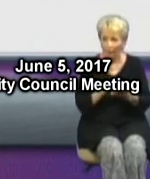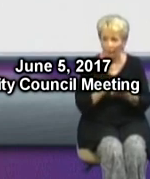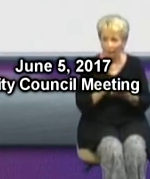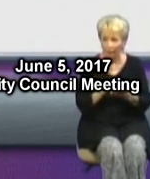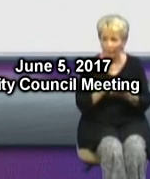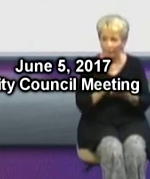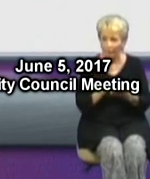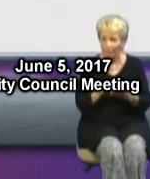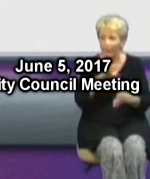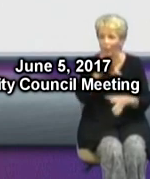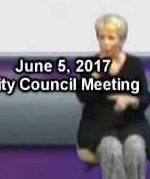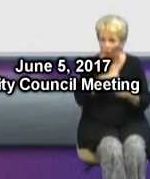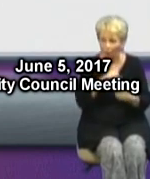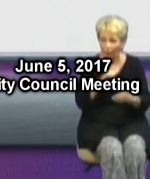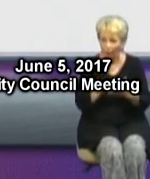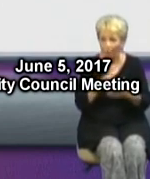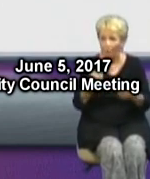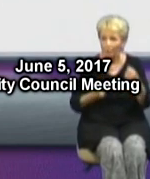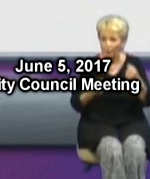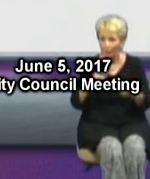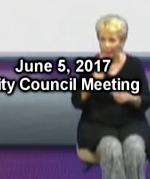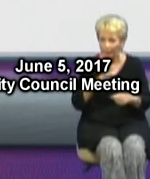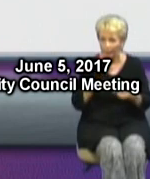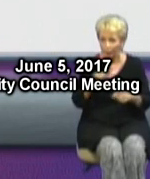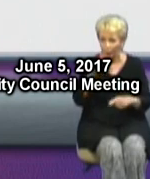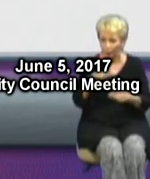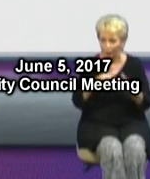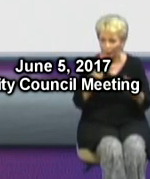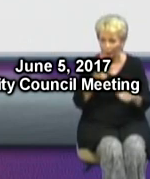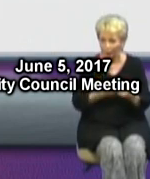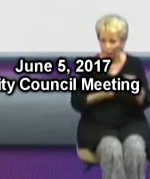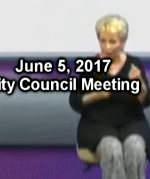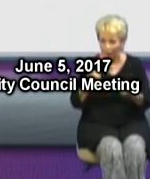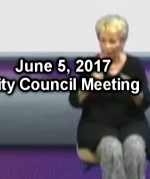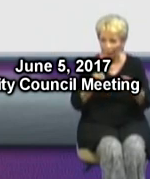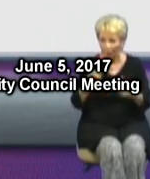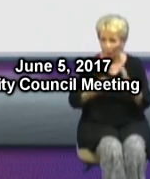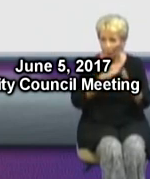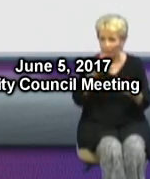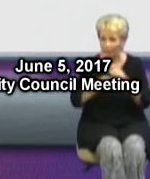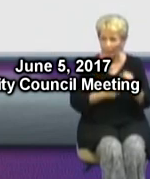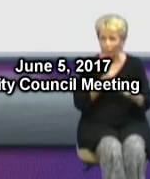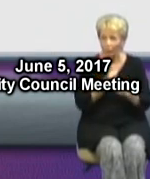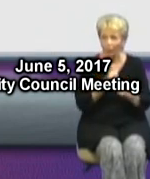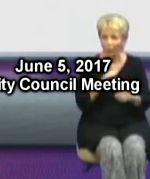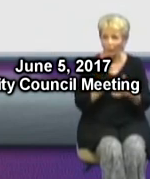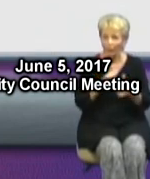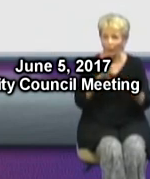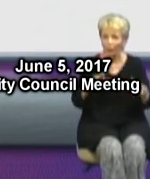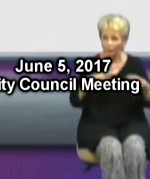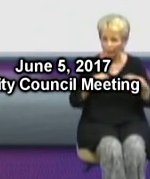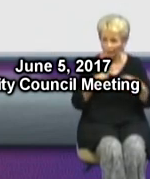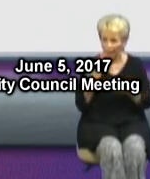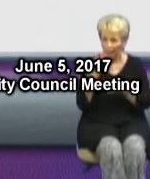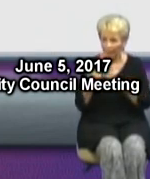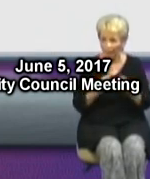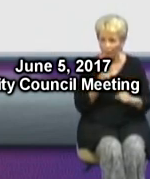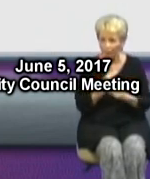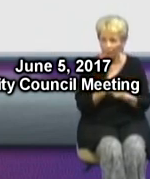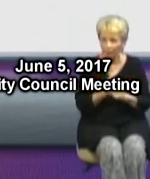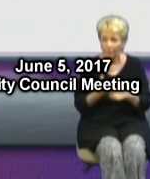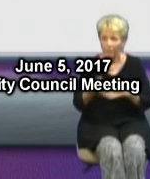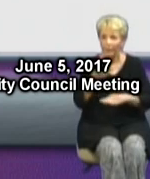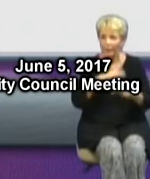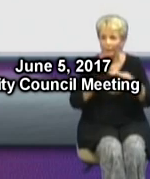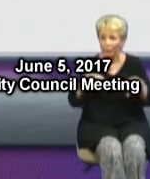the inclusion of the motor vehicle tax, $20 per vehicle one time a year, that you adopted last year to replace